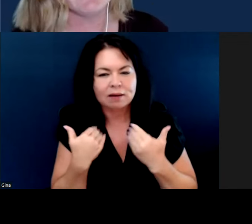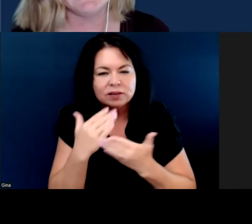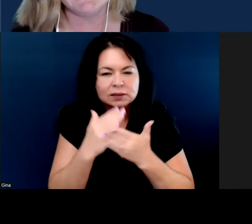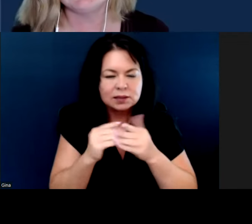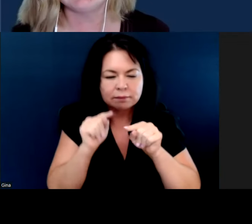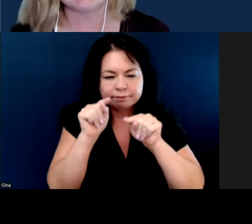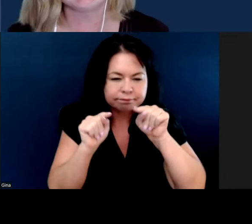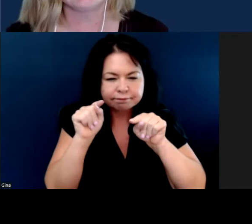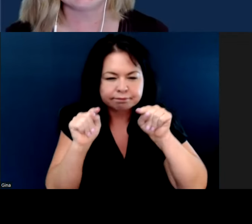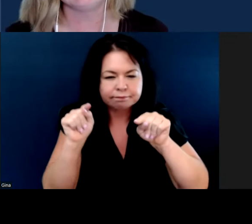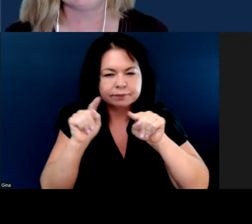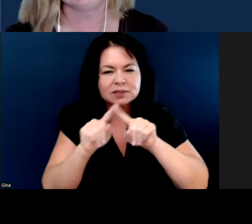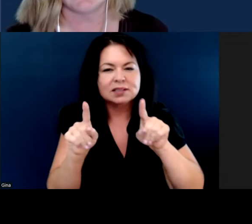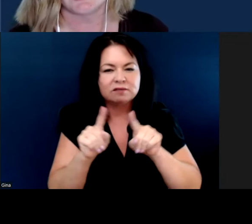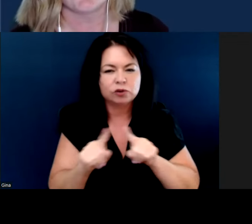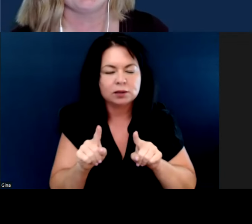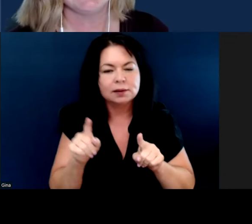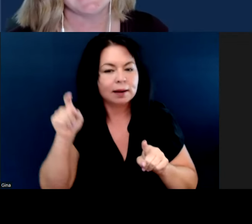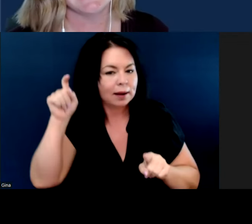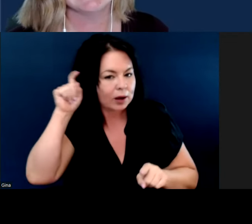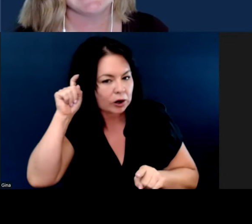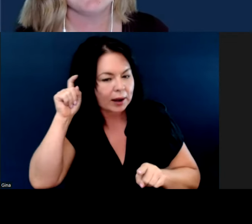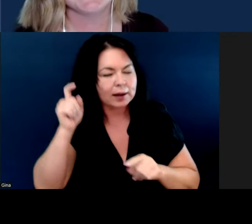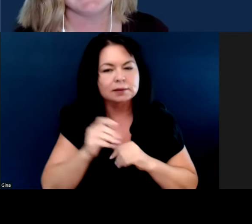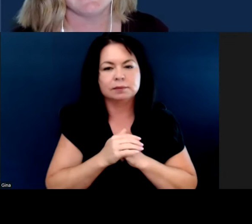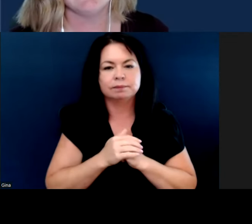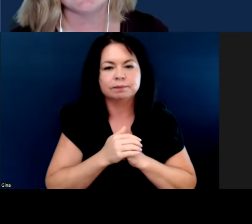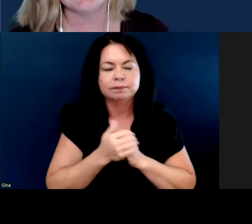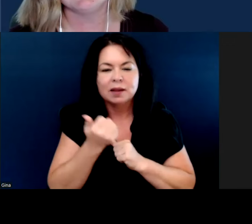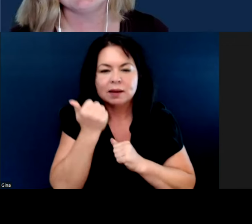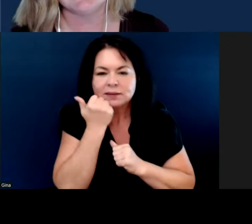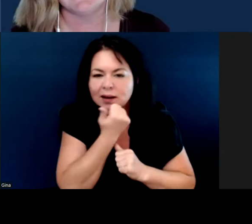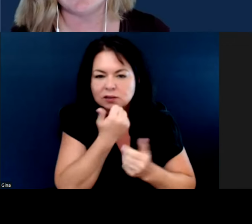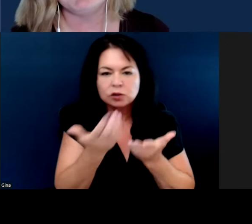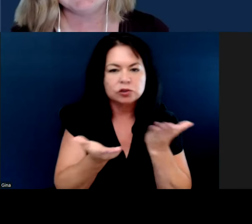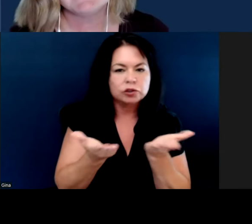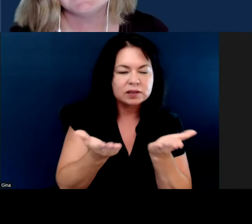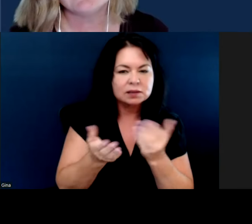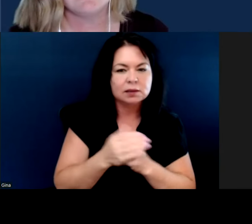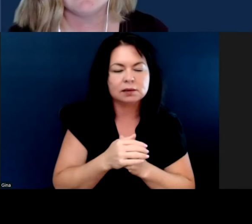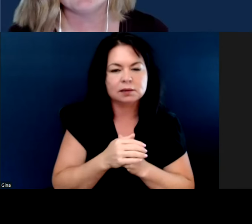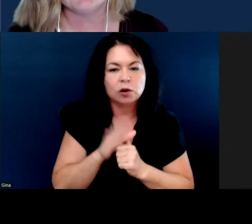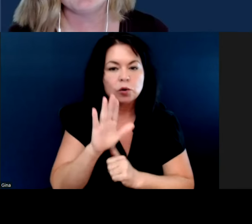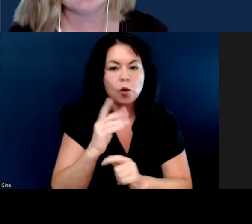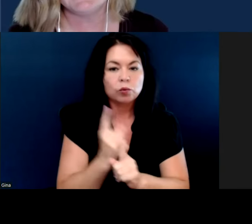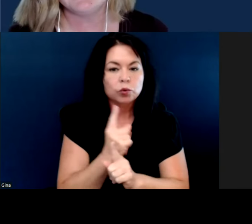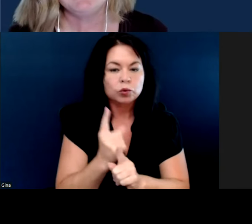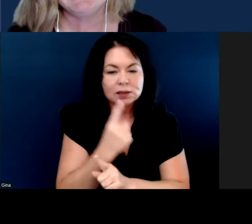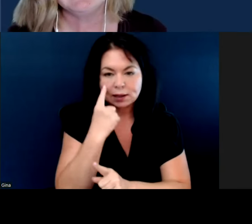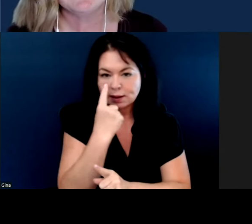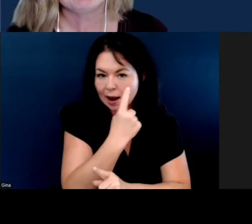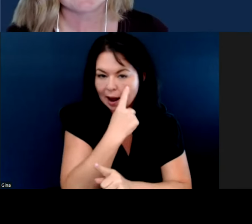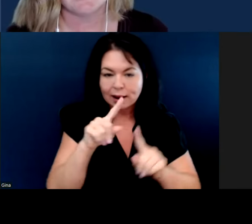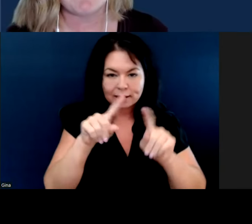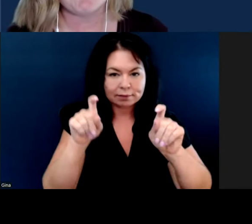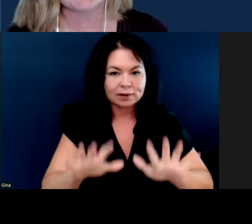like hearing aids, dental services, routine eye exams, and eyeglasses. These are not covered under Part A and